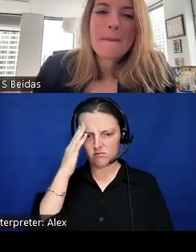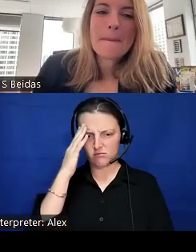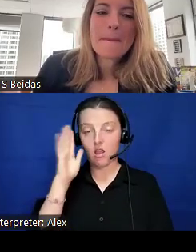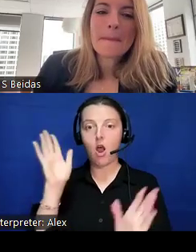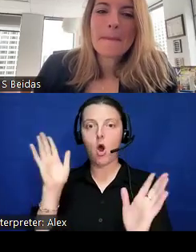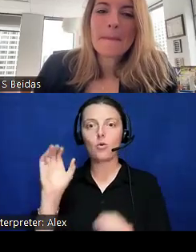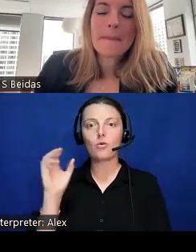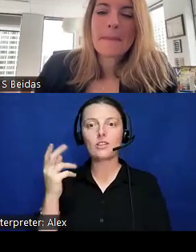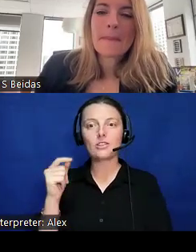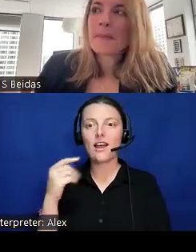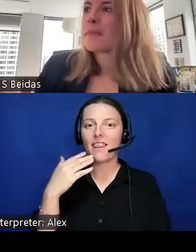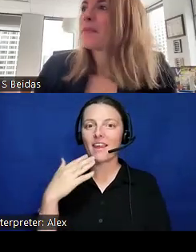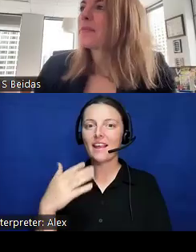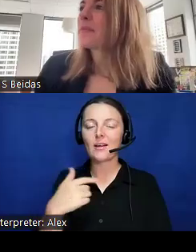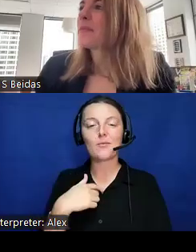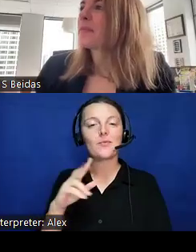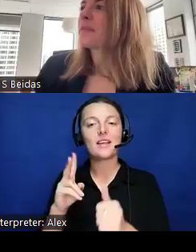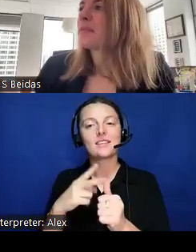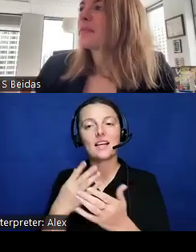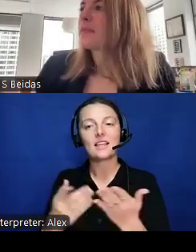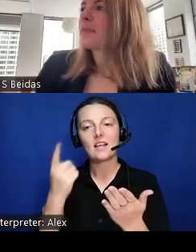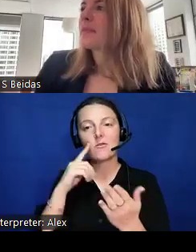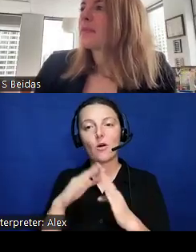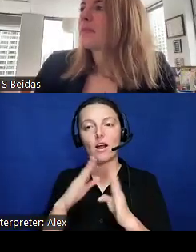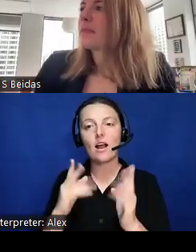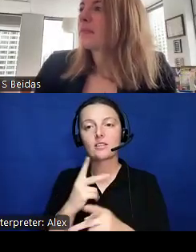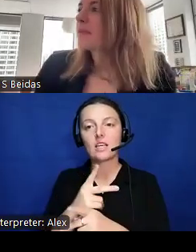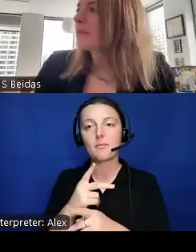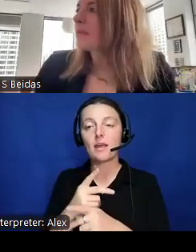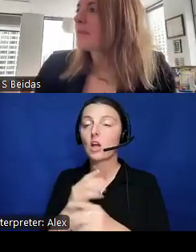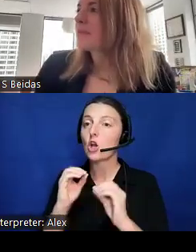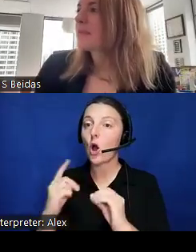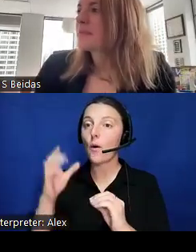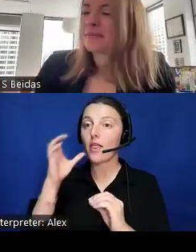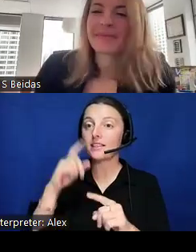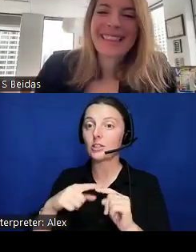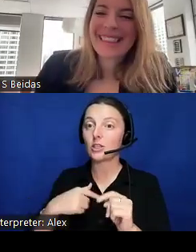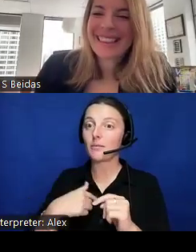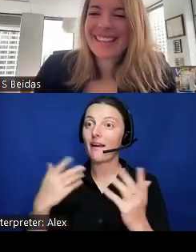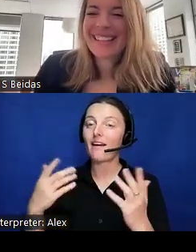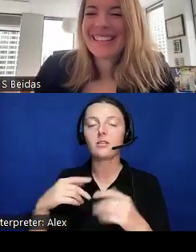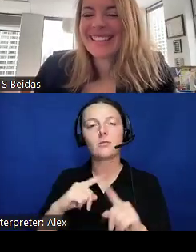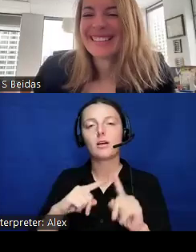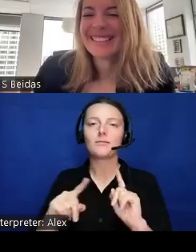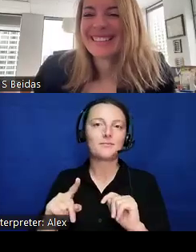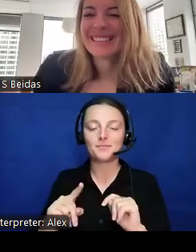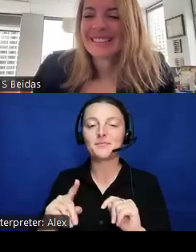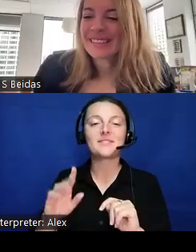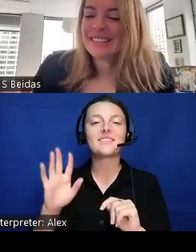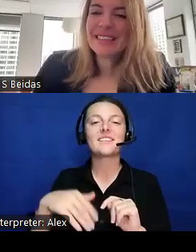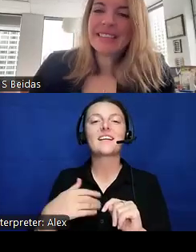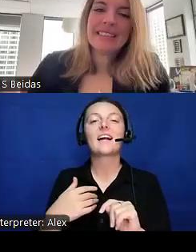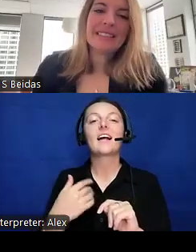Oh, the chat. Thank you. I was going to say the second thing of housekeeping is that no one listens to my housekeeping, but apparently one of our residents does. If you